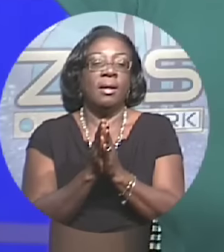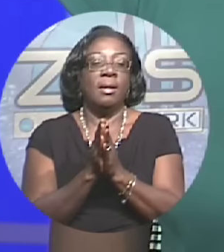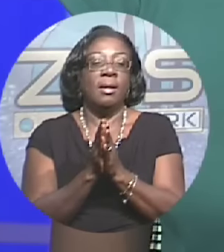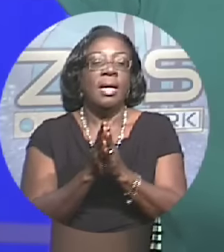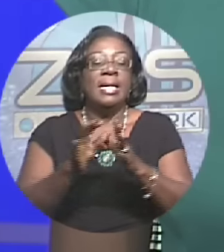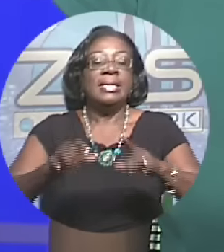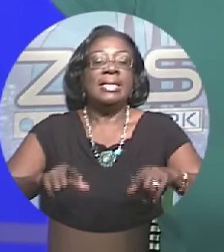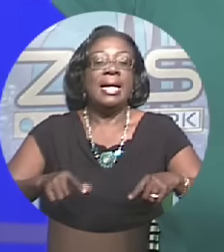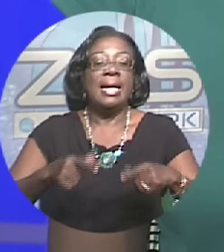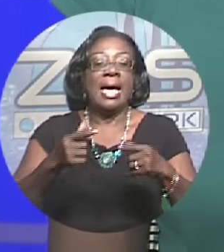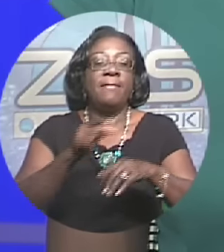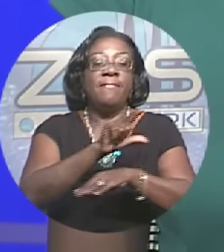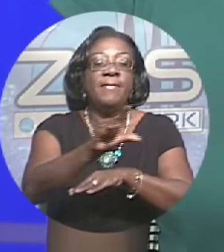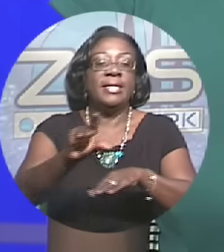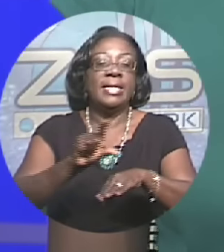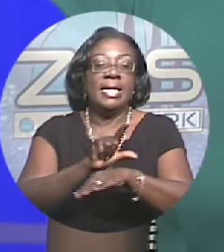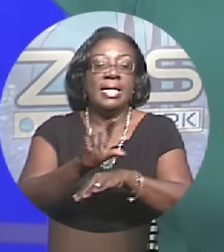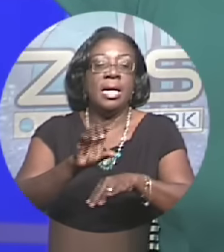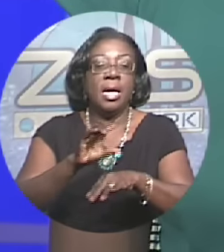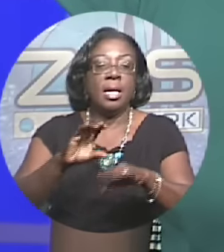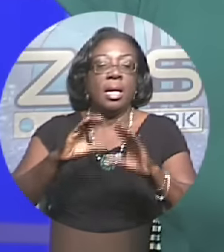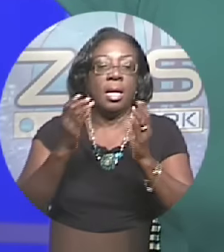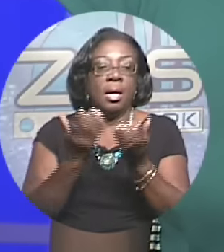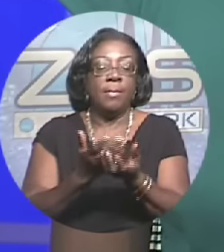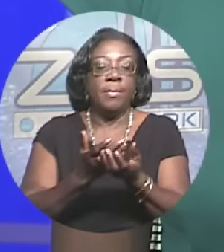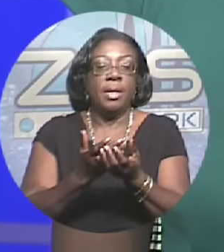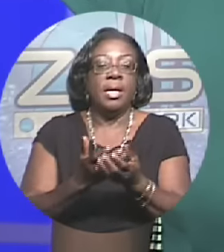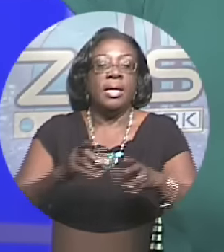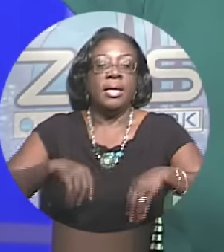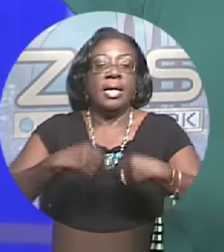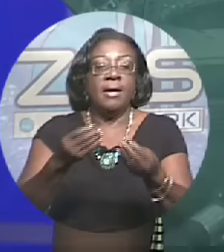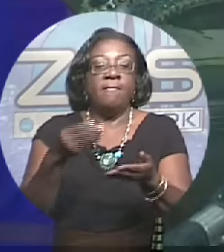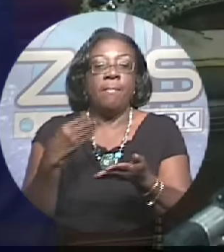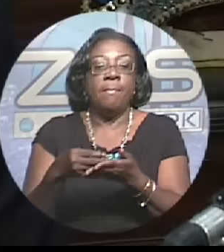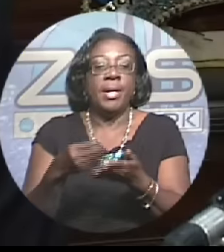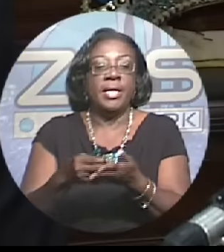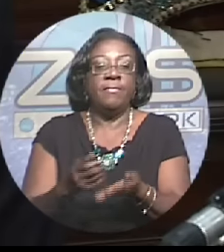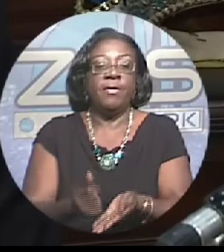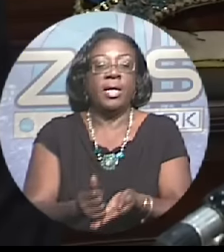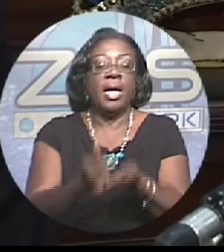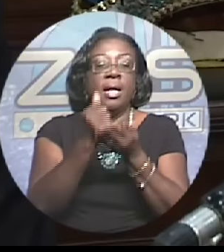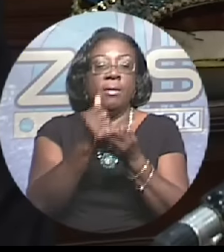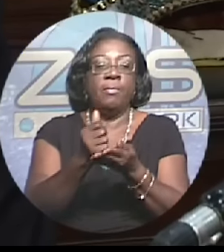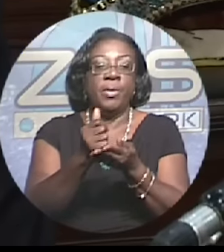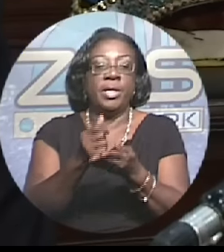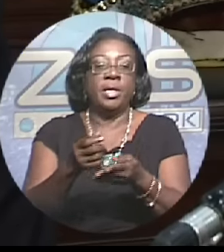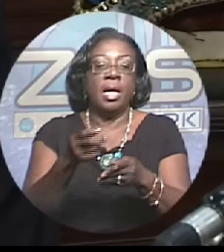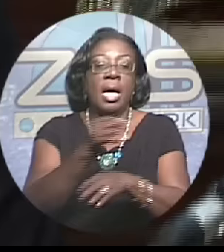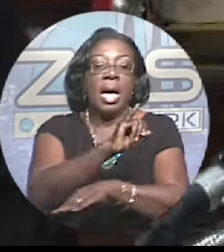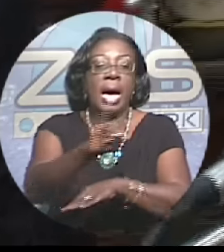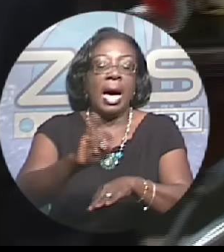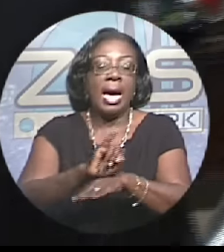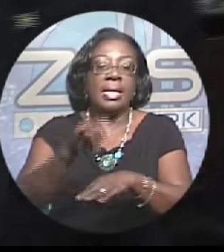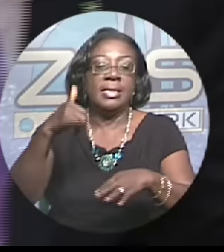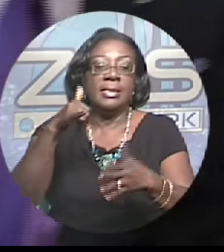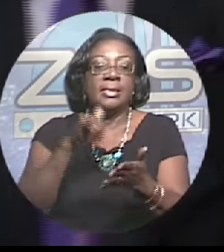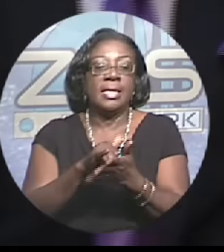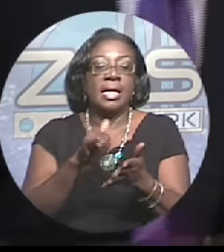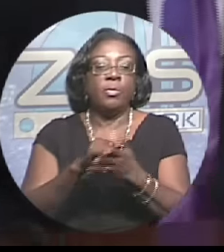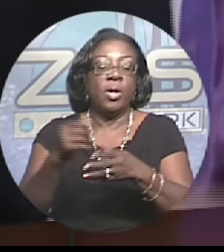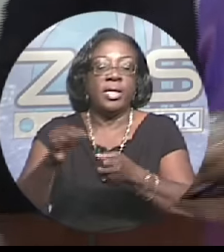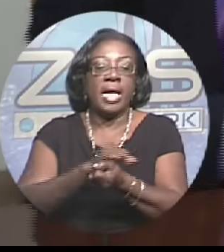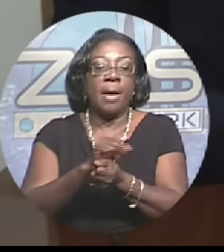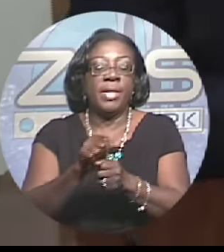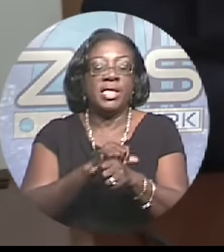The Lyford Key Club is the latest organization donating to the National Hurricane Relief Fund. Today, executives of the club, led by its chairman,